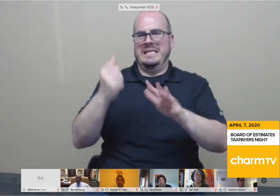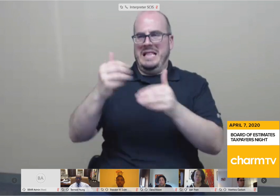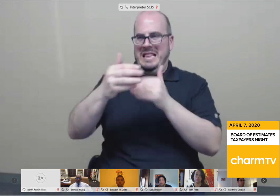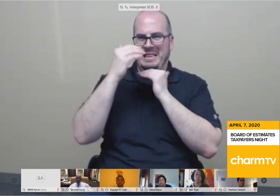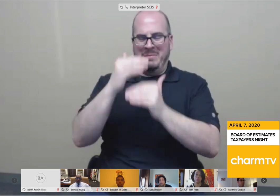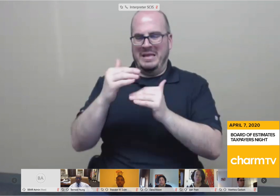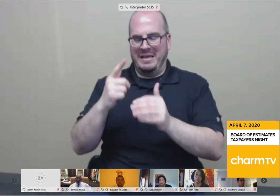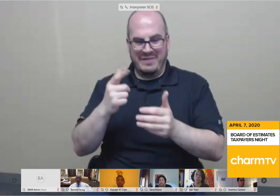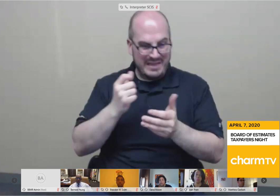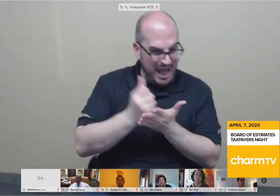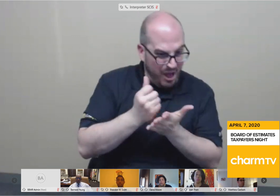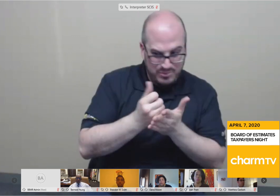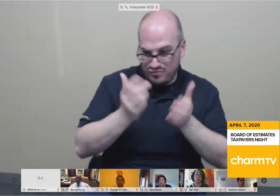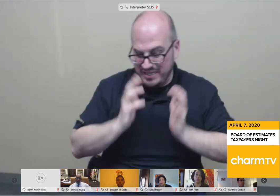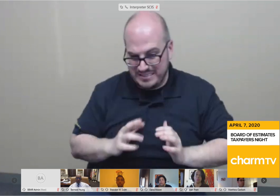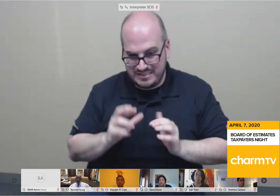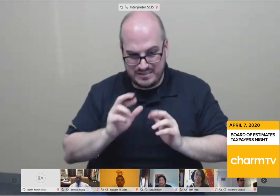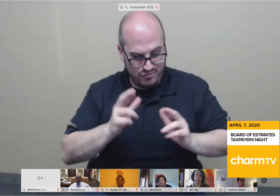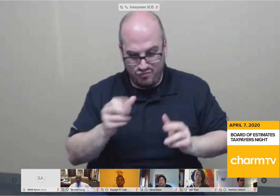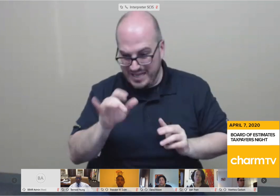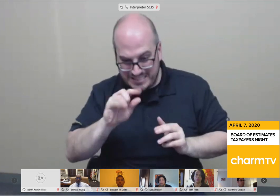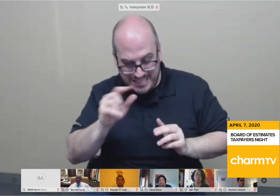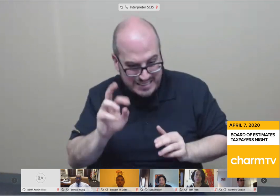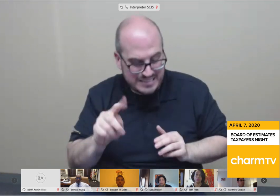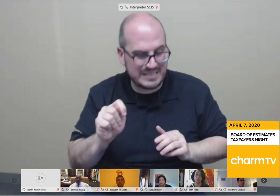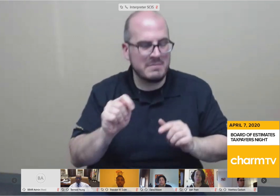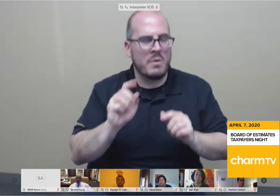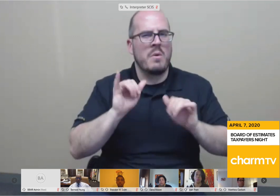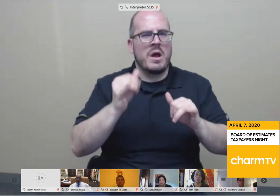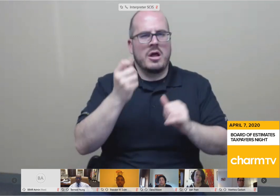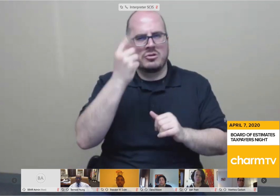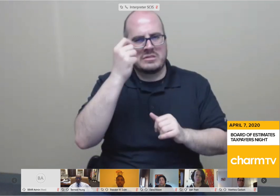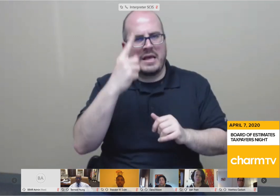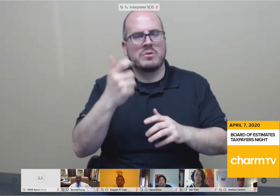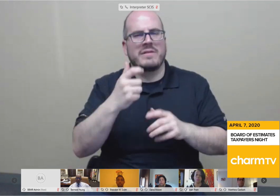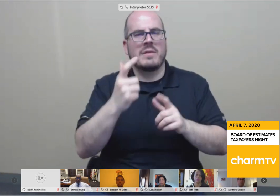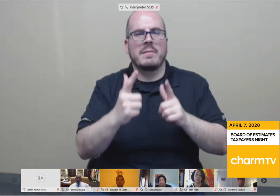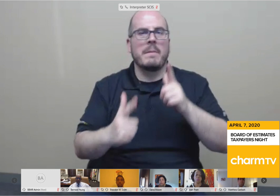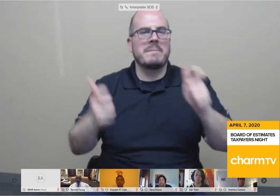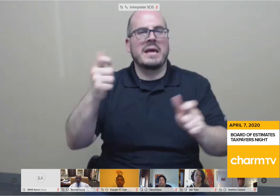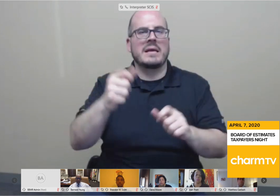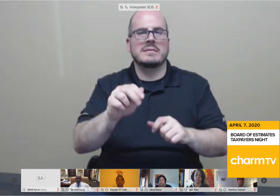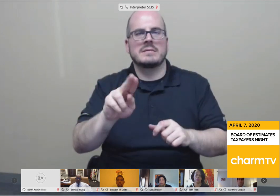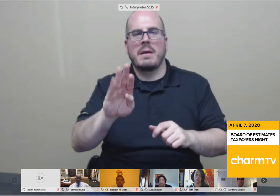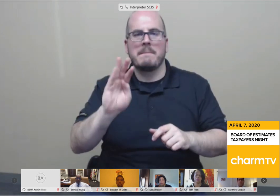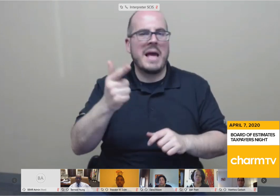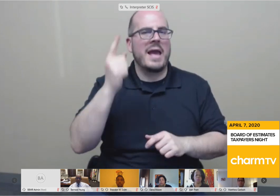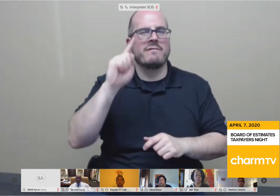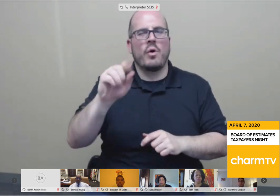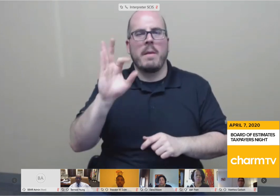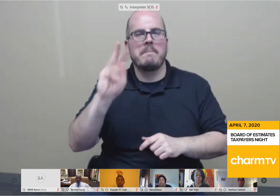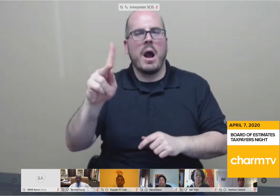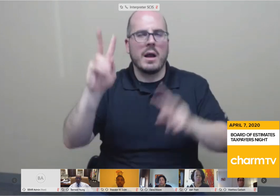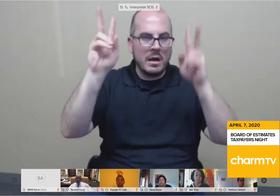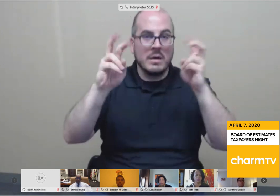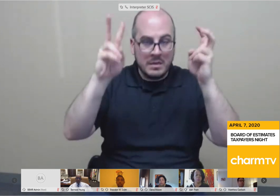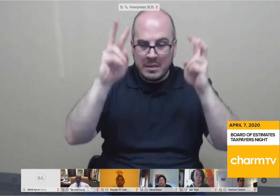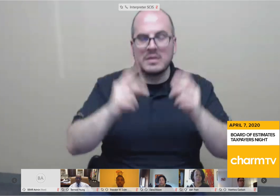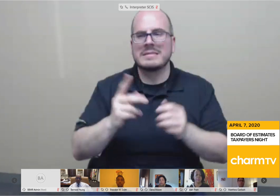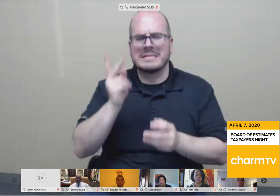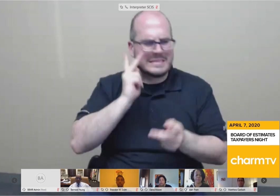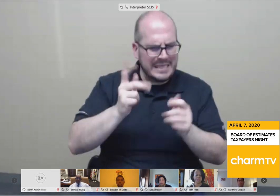understand for each agency which ones are most important, which ones are less important to citizens, so that we have options at our